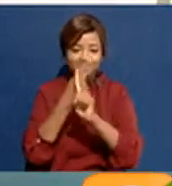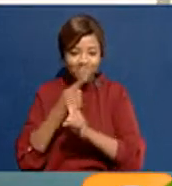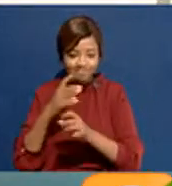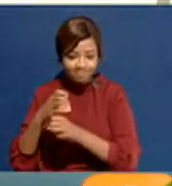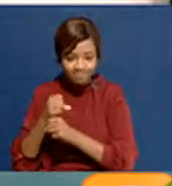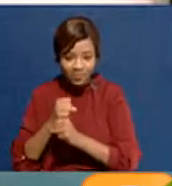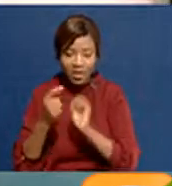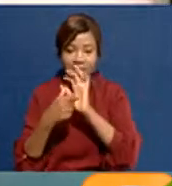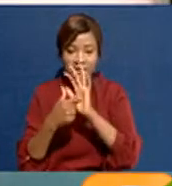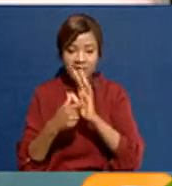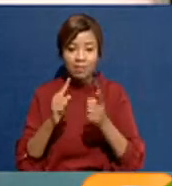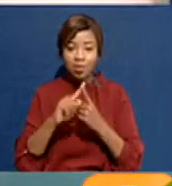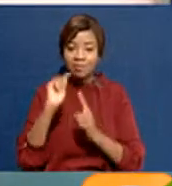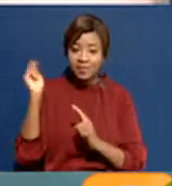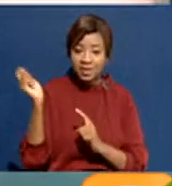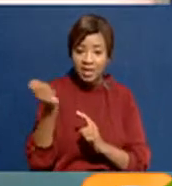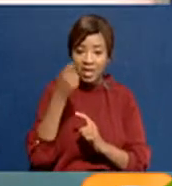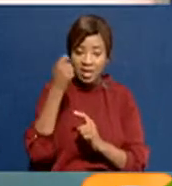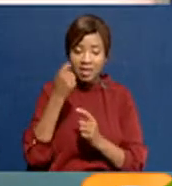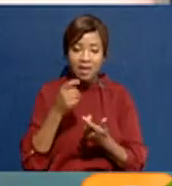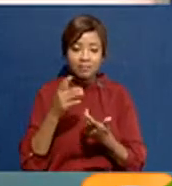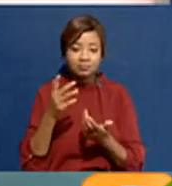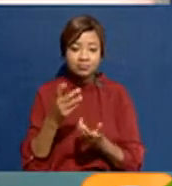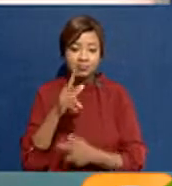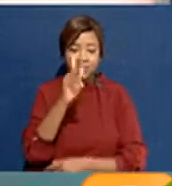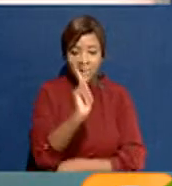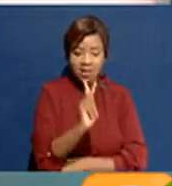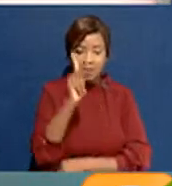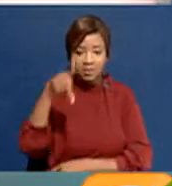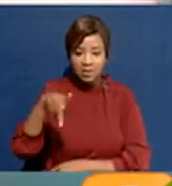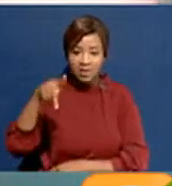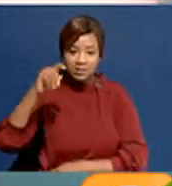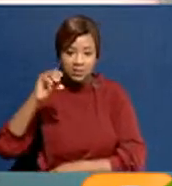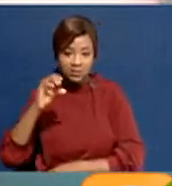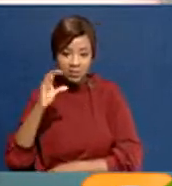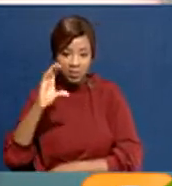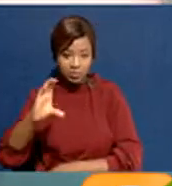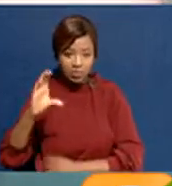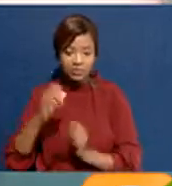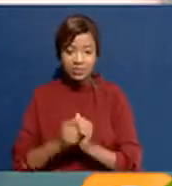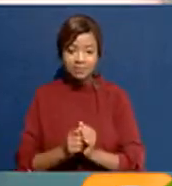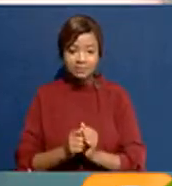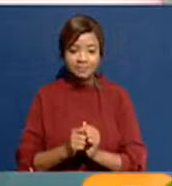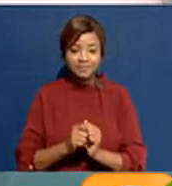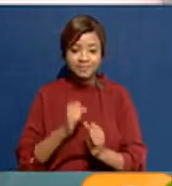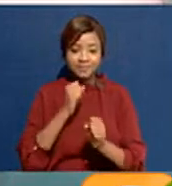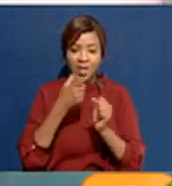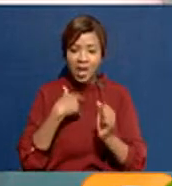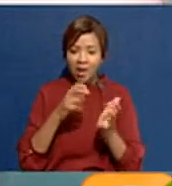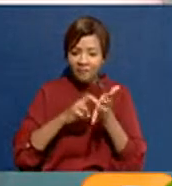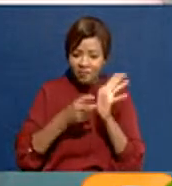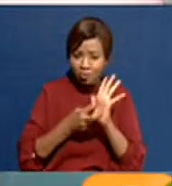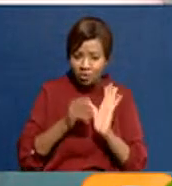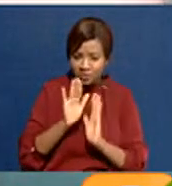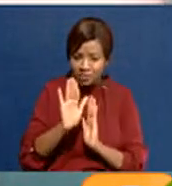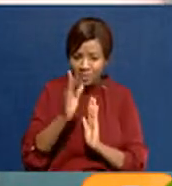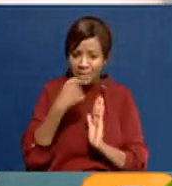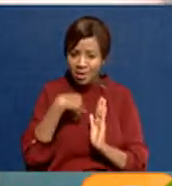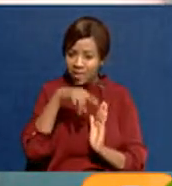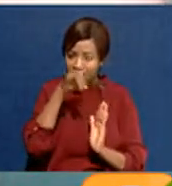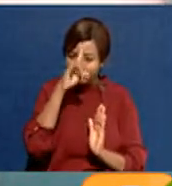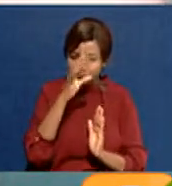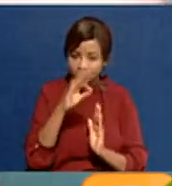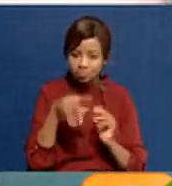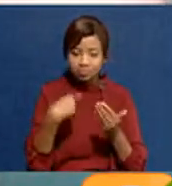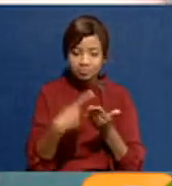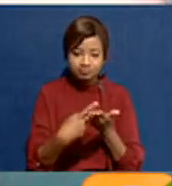Kenya Pediatric Research Consortium through the Championing Evidence-Based Advocacy Project, are having critical